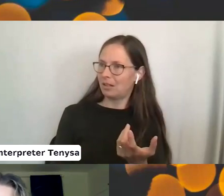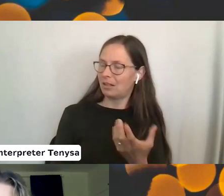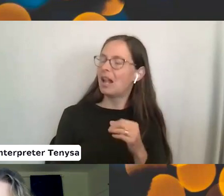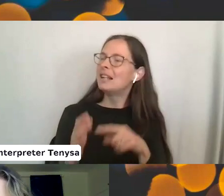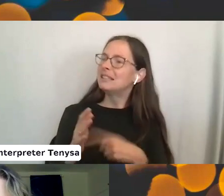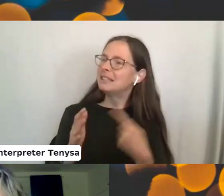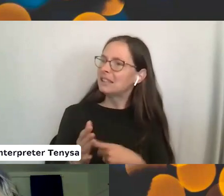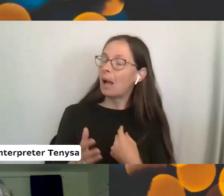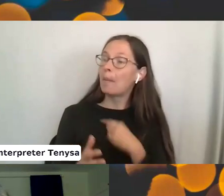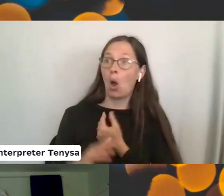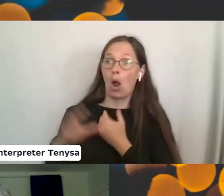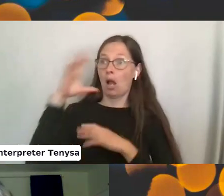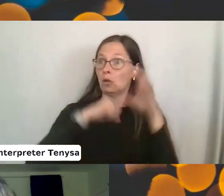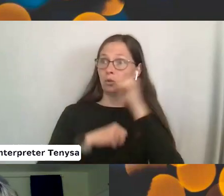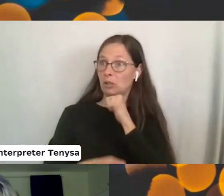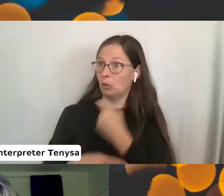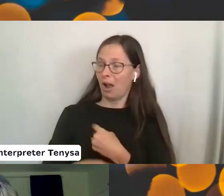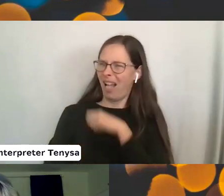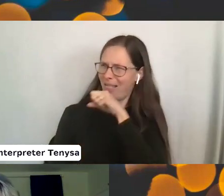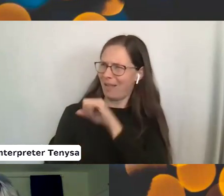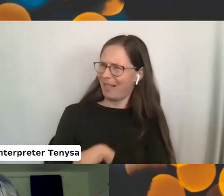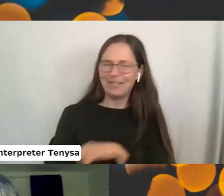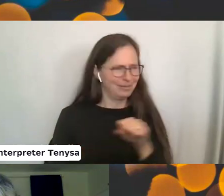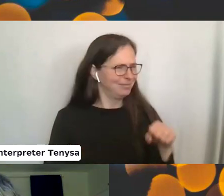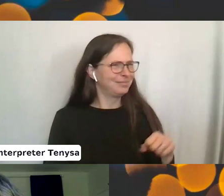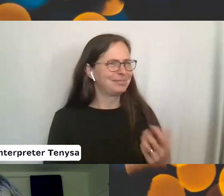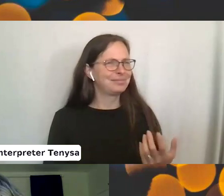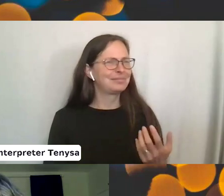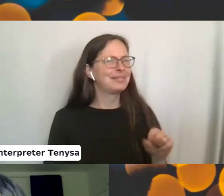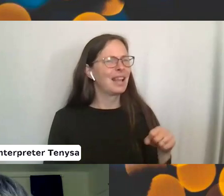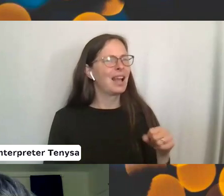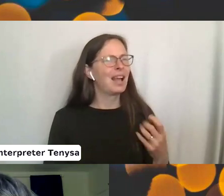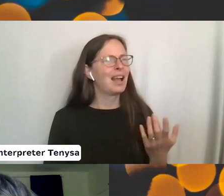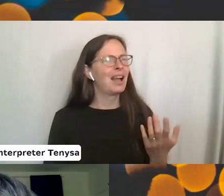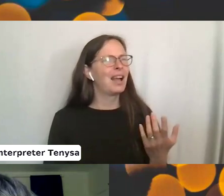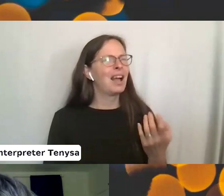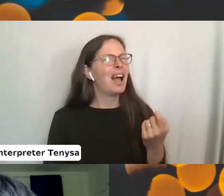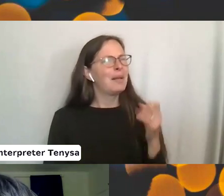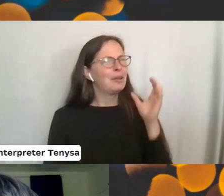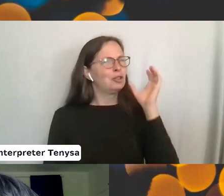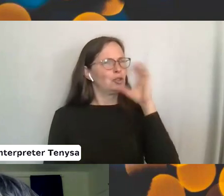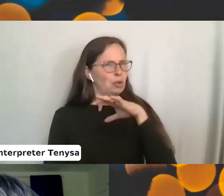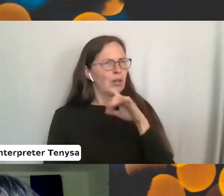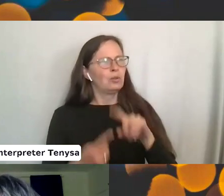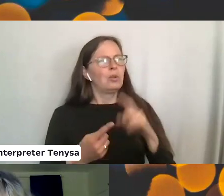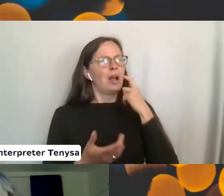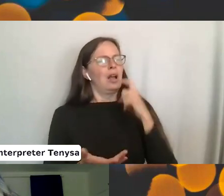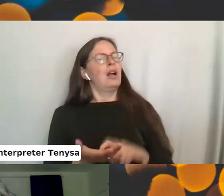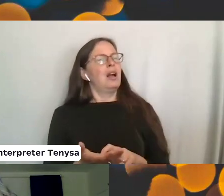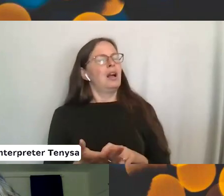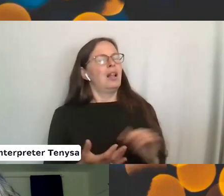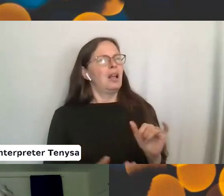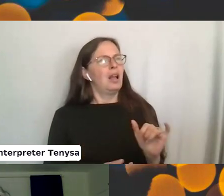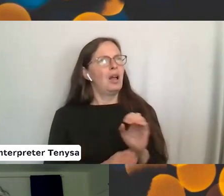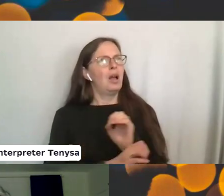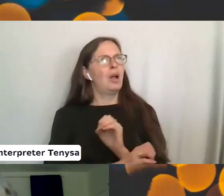are incorrect assumptions? I love that. Yeah, it's kind of a strange realization when you just go, nobody